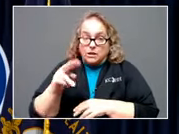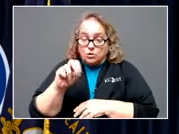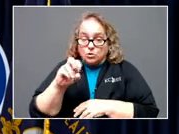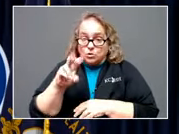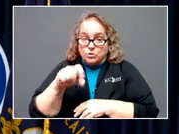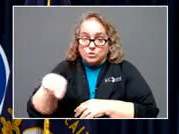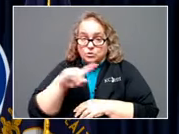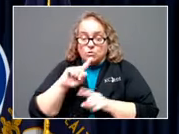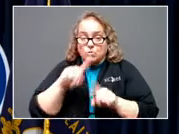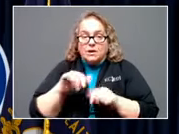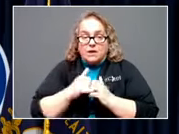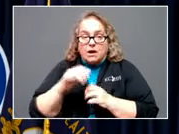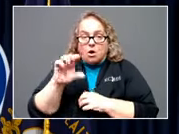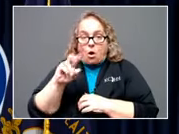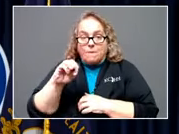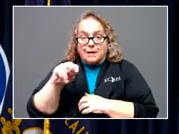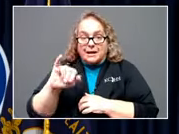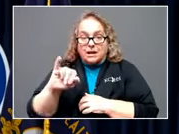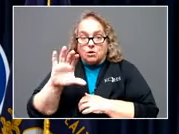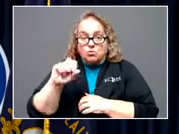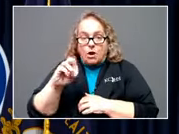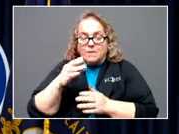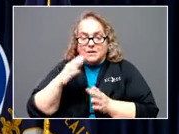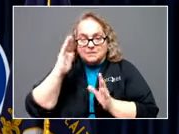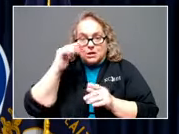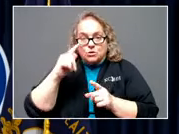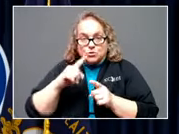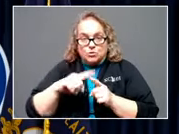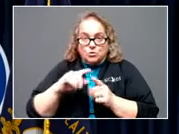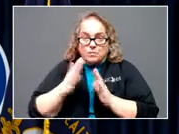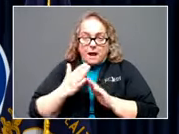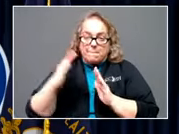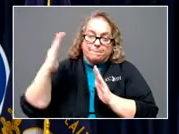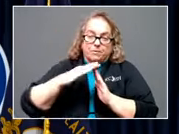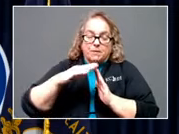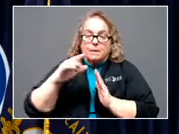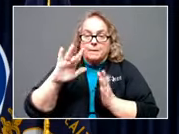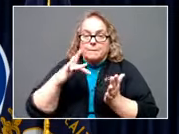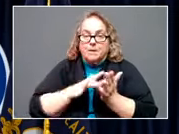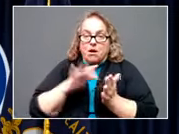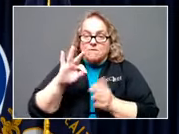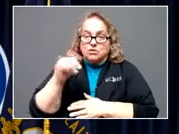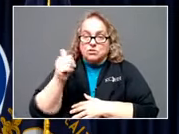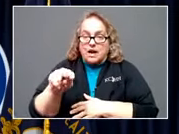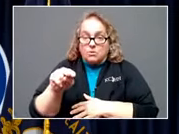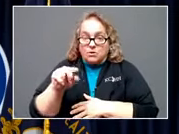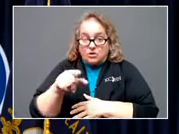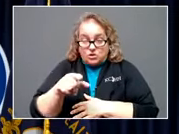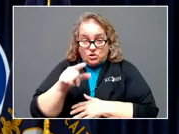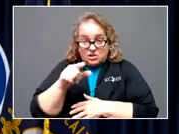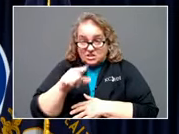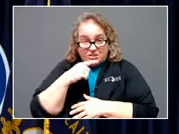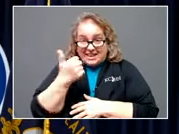Omicron is expected to peak in about mid-January. Is there an estimated peak that it might, or is there a date that it might